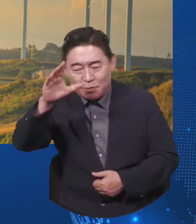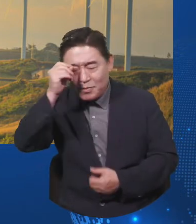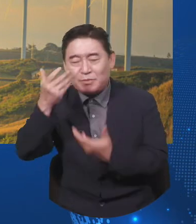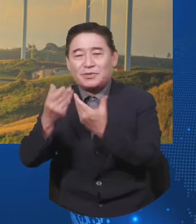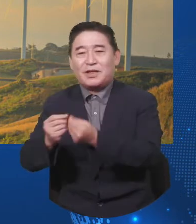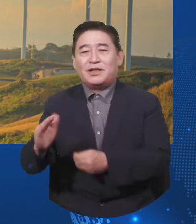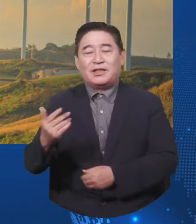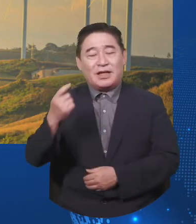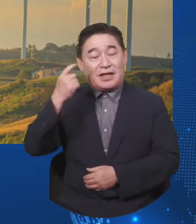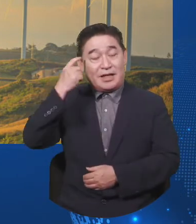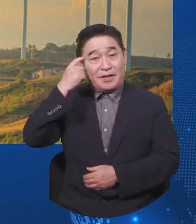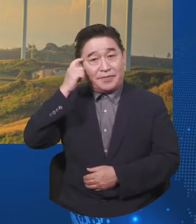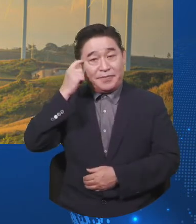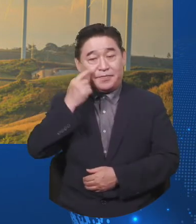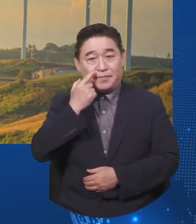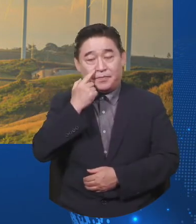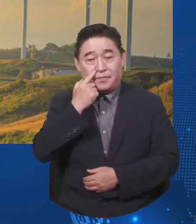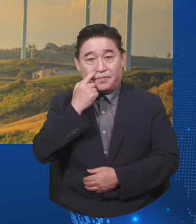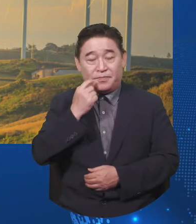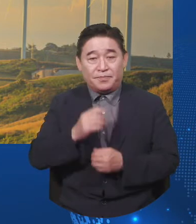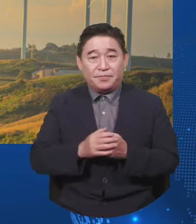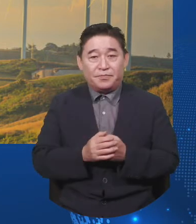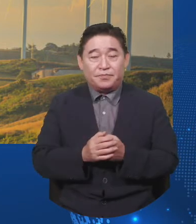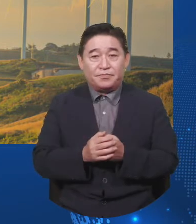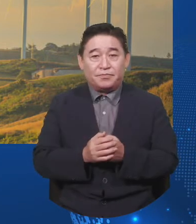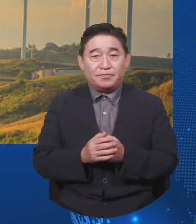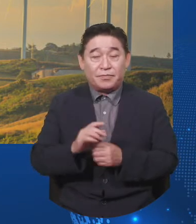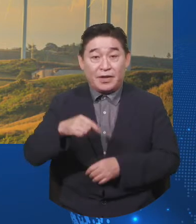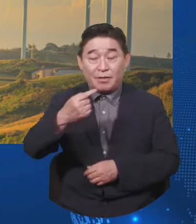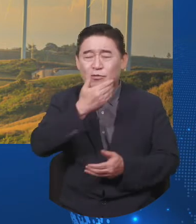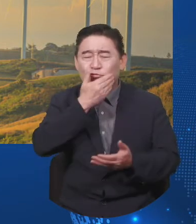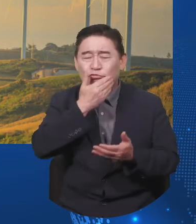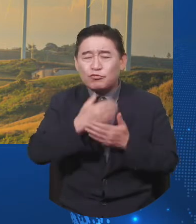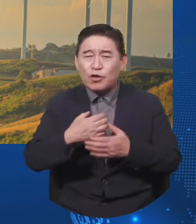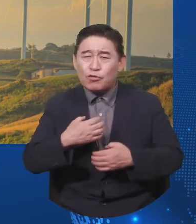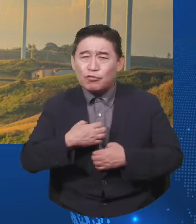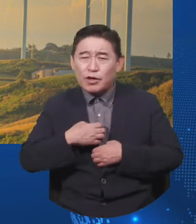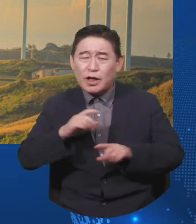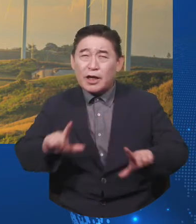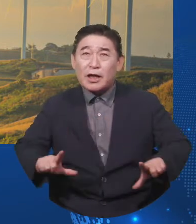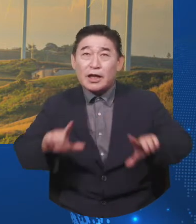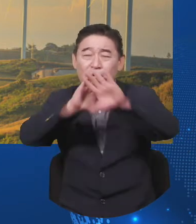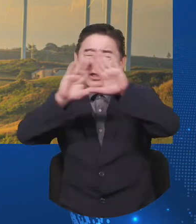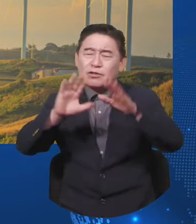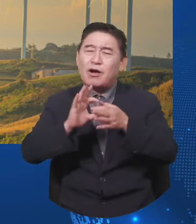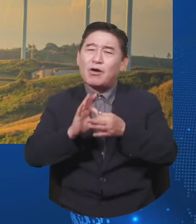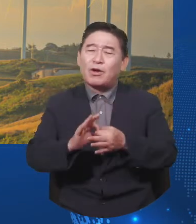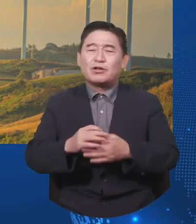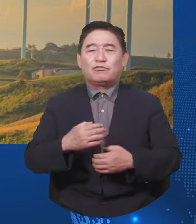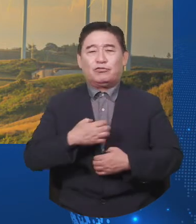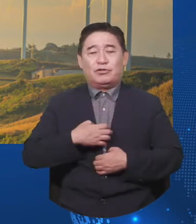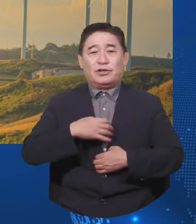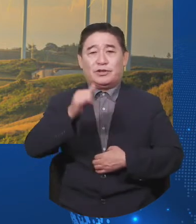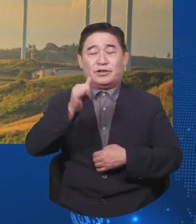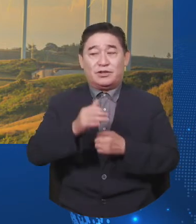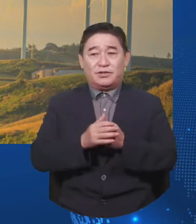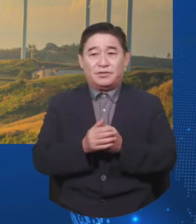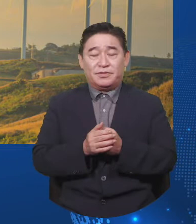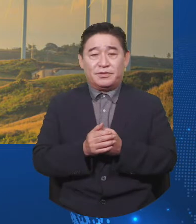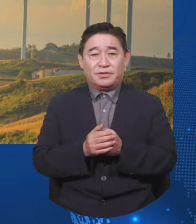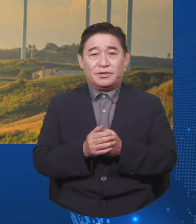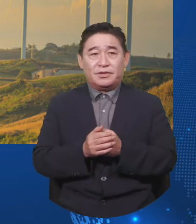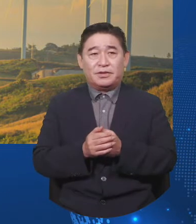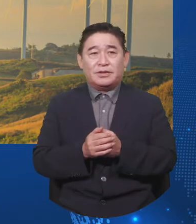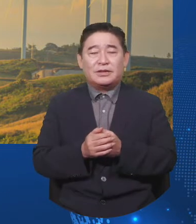that's where we have to apply our learning and our innovation. And let me start with the